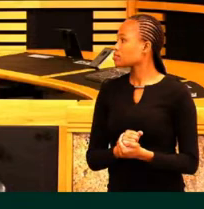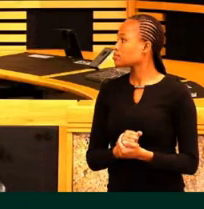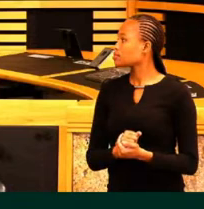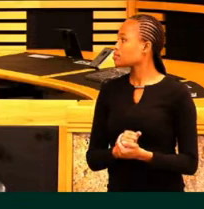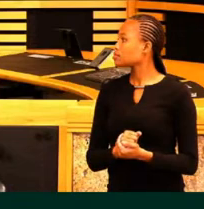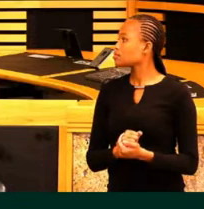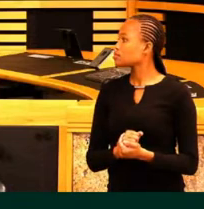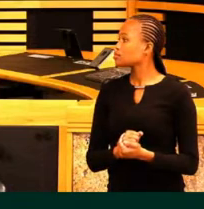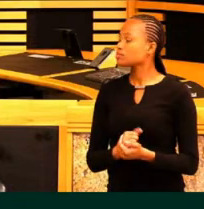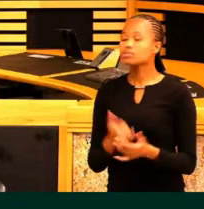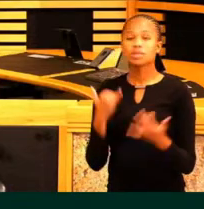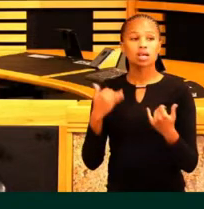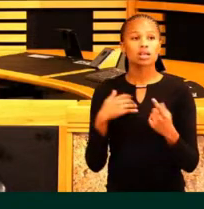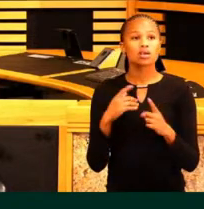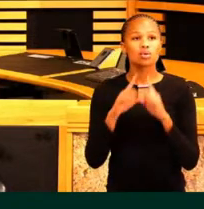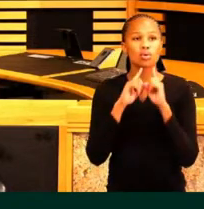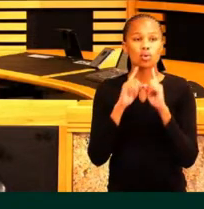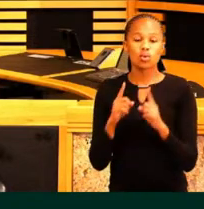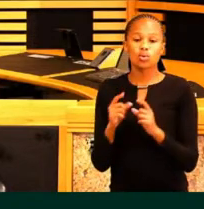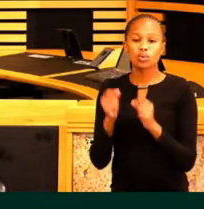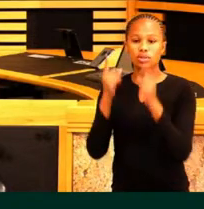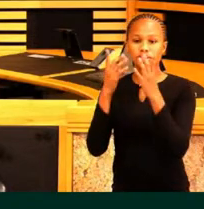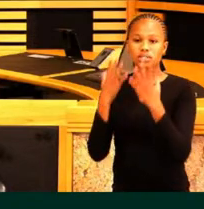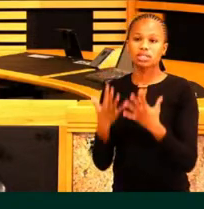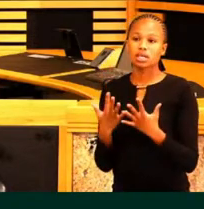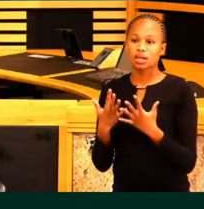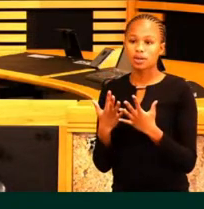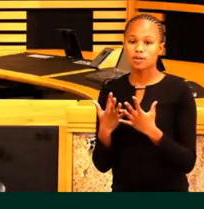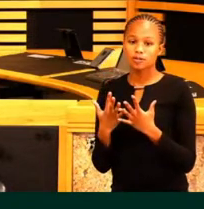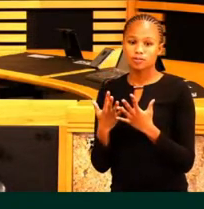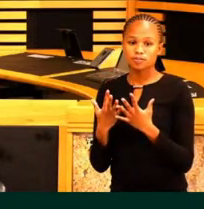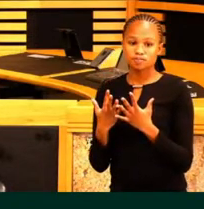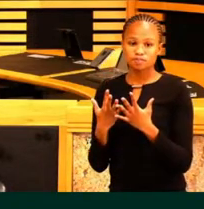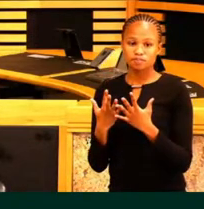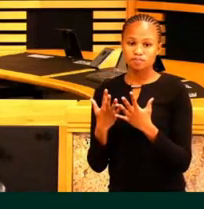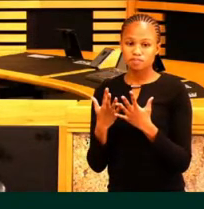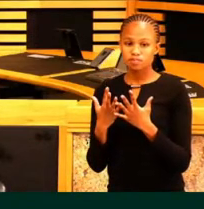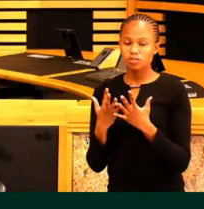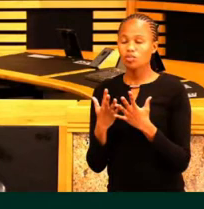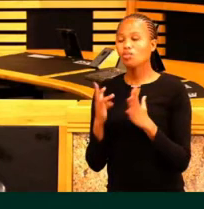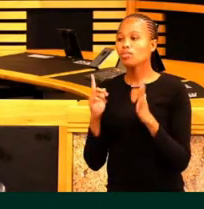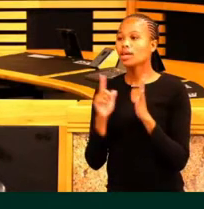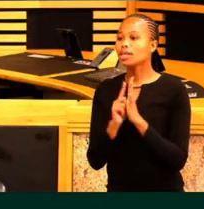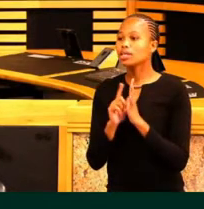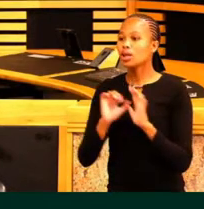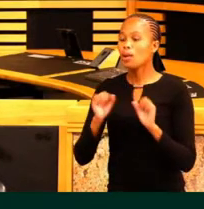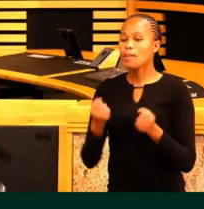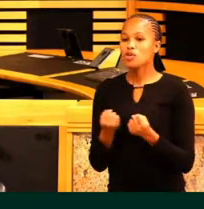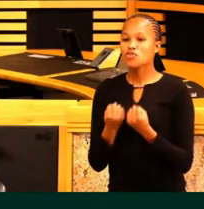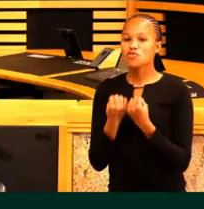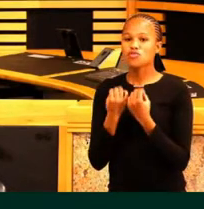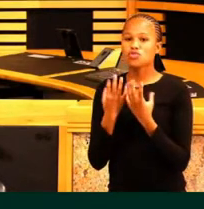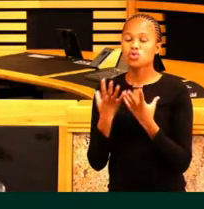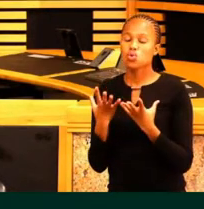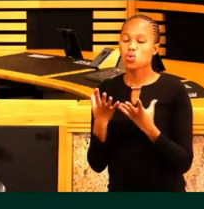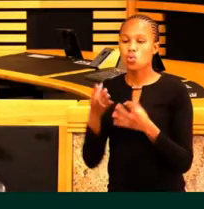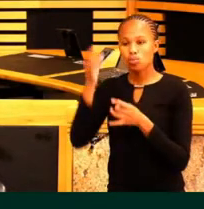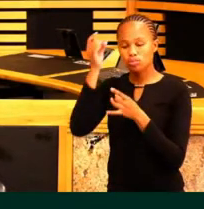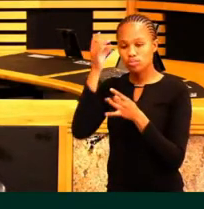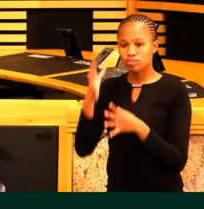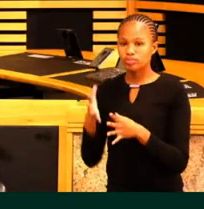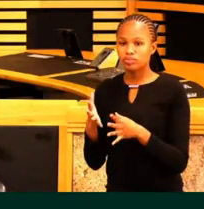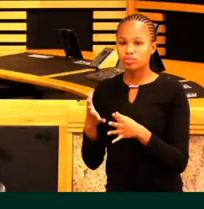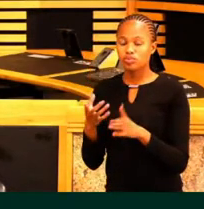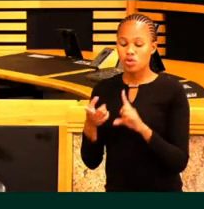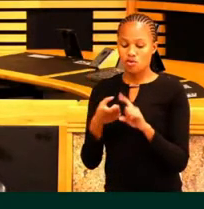now I call upon the secretary to the legislature to make a few announcements on where to